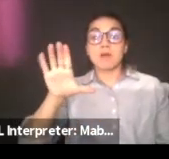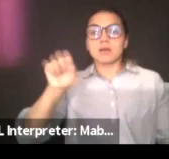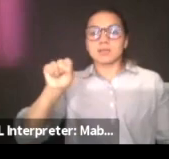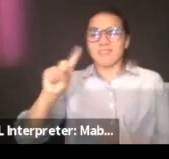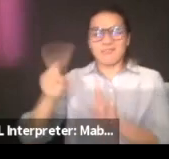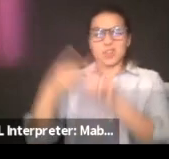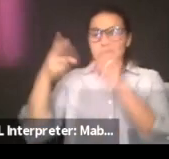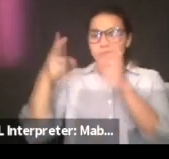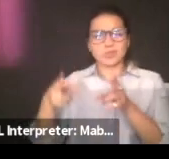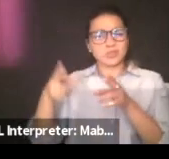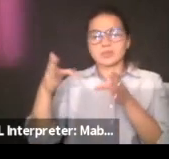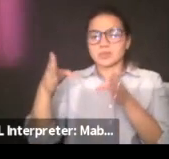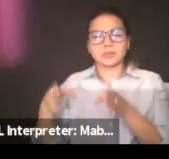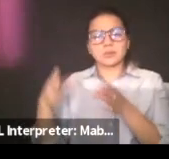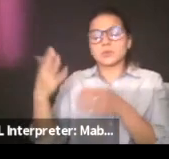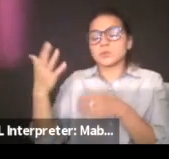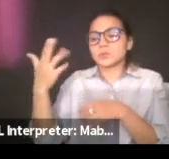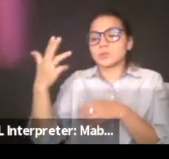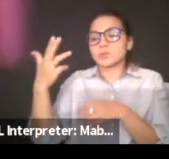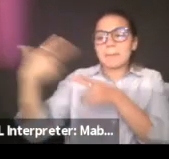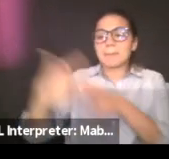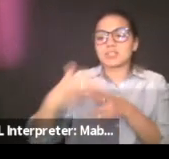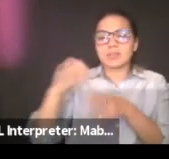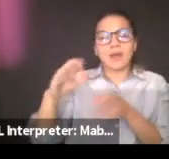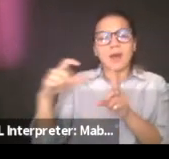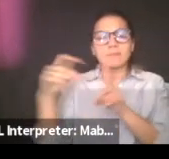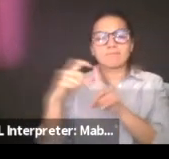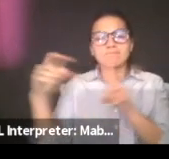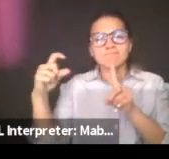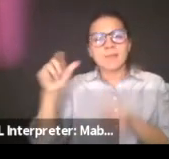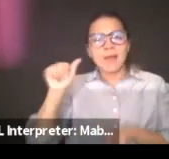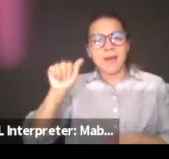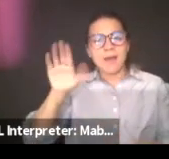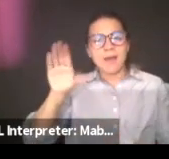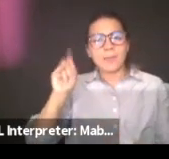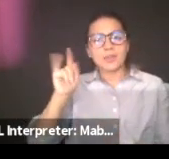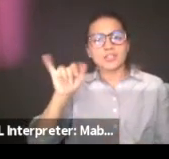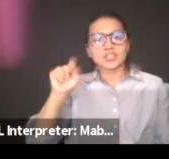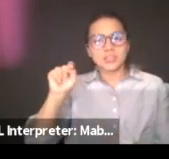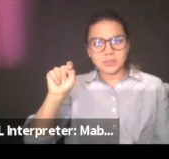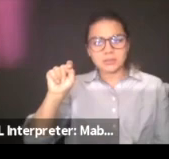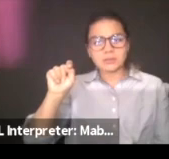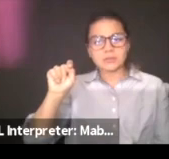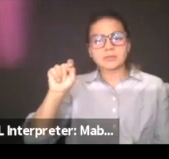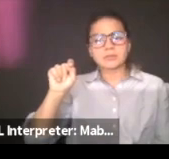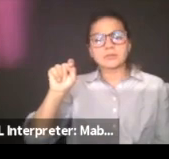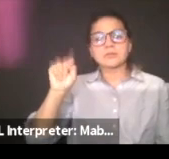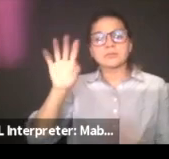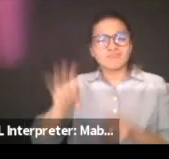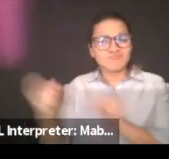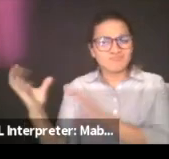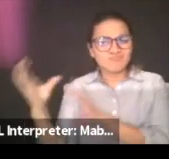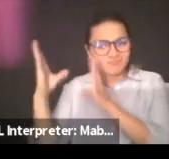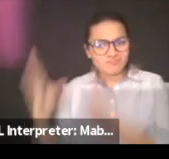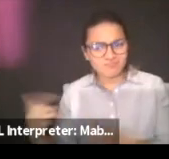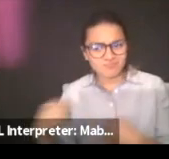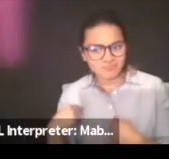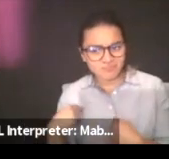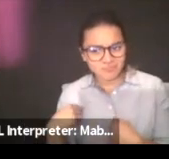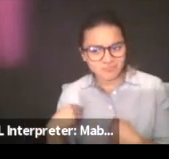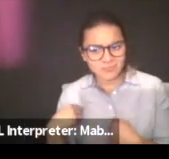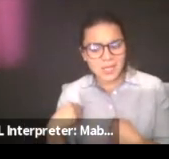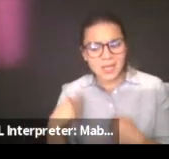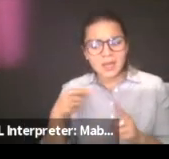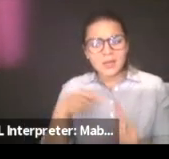of practitioners and others who are thinking about what does it mean to actually straight up name the fact that the criminal legal system is